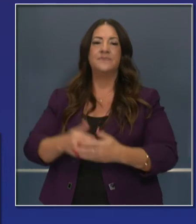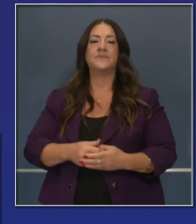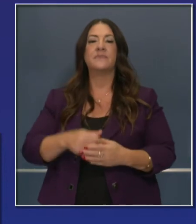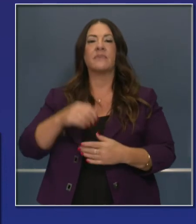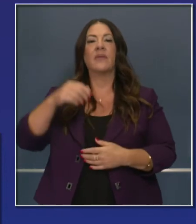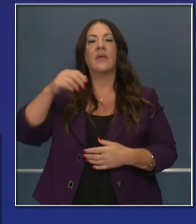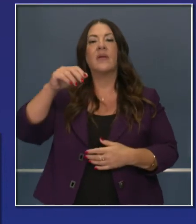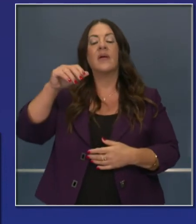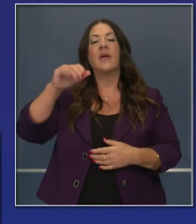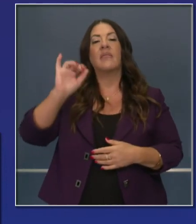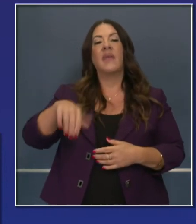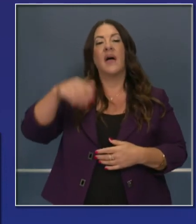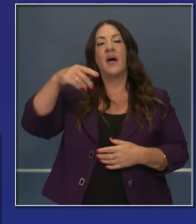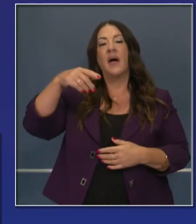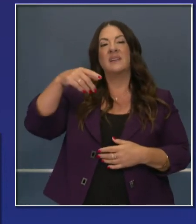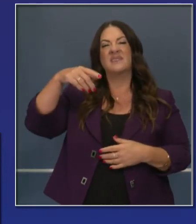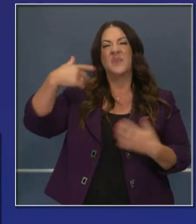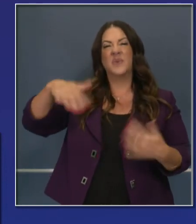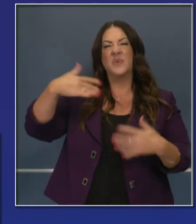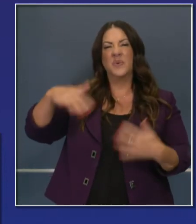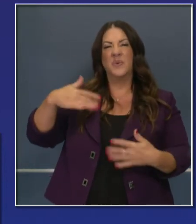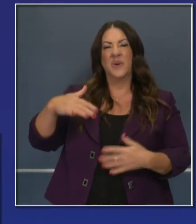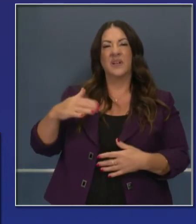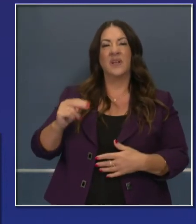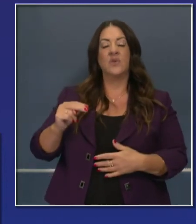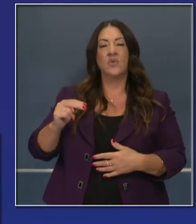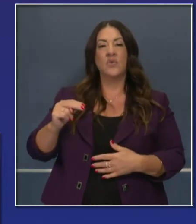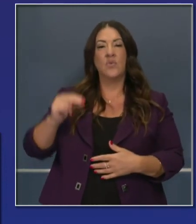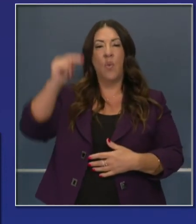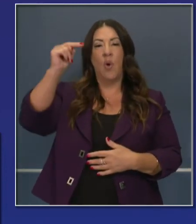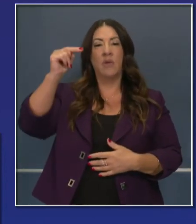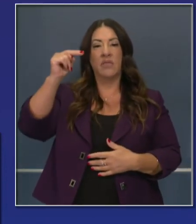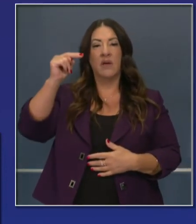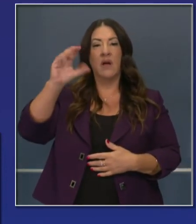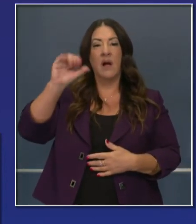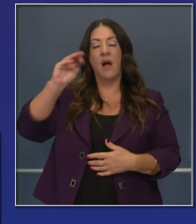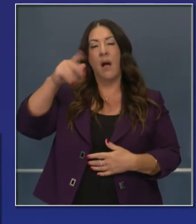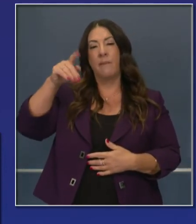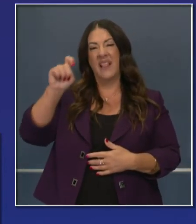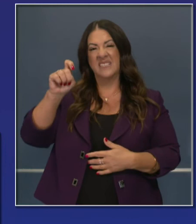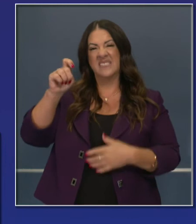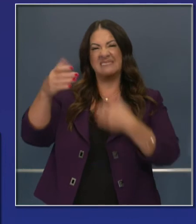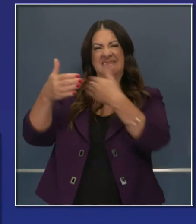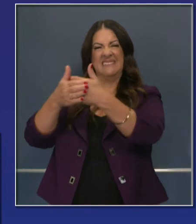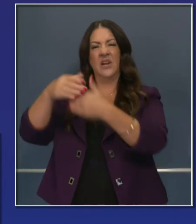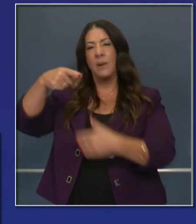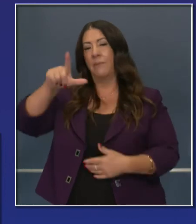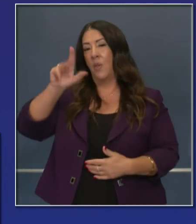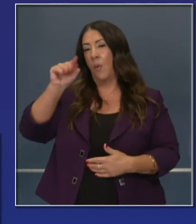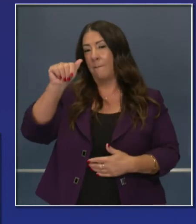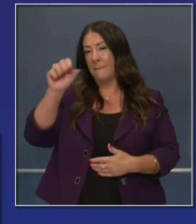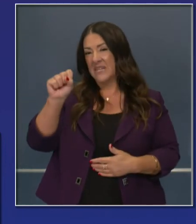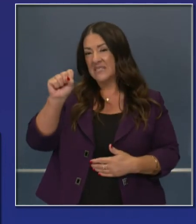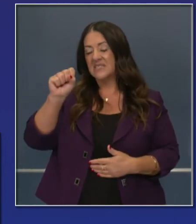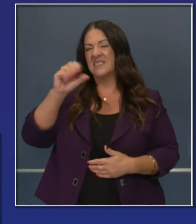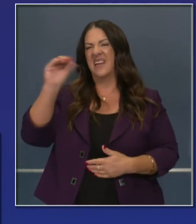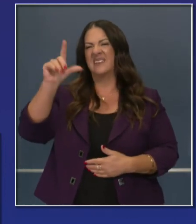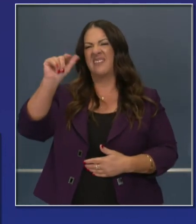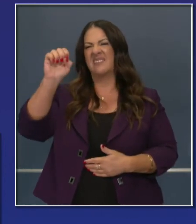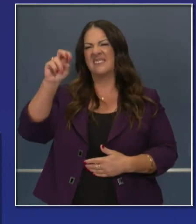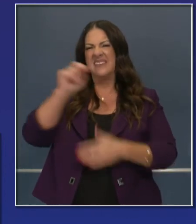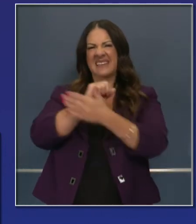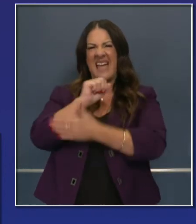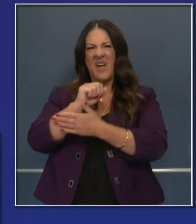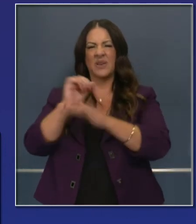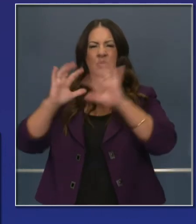Plumas-Lassen area of the state, some 64% contained this time last week, now 78% contained. You see the total